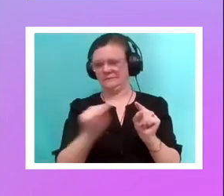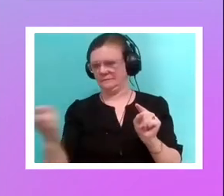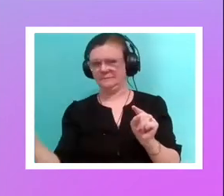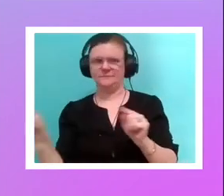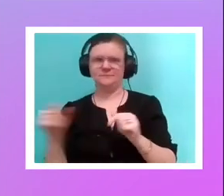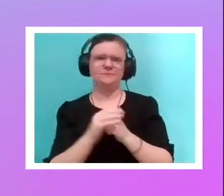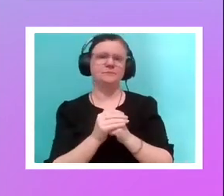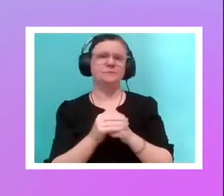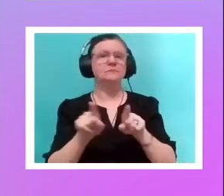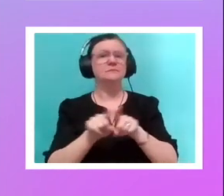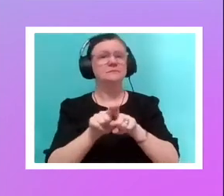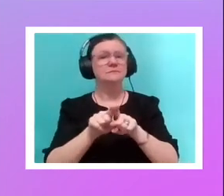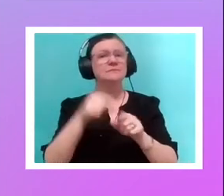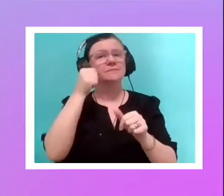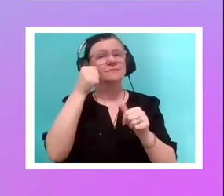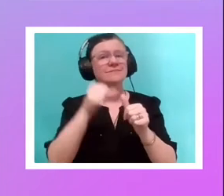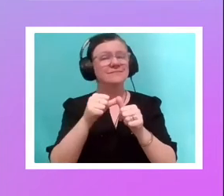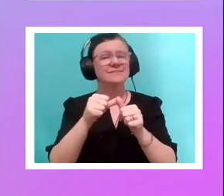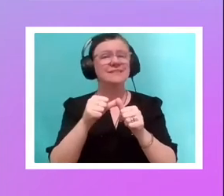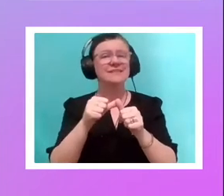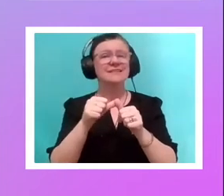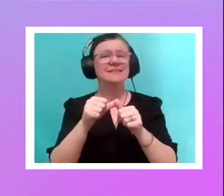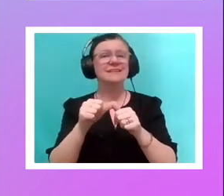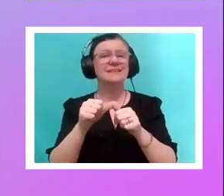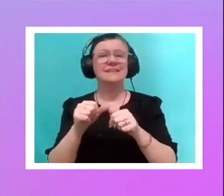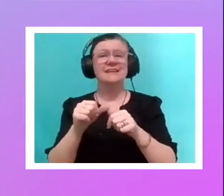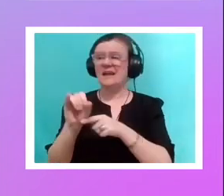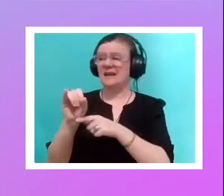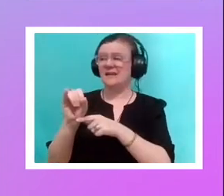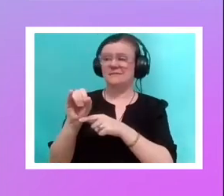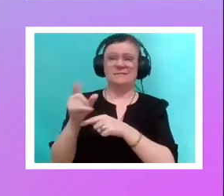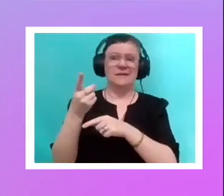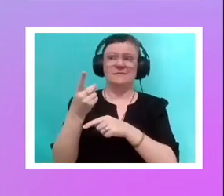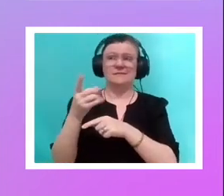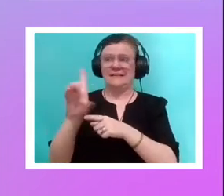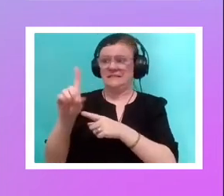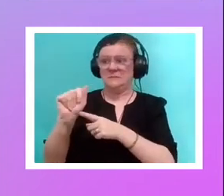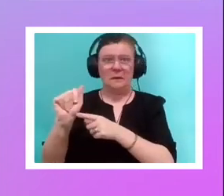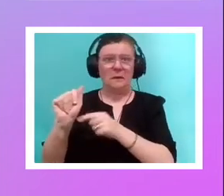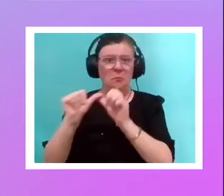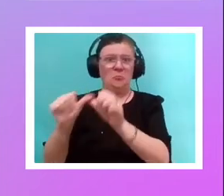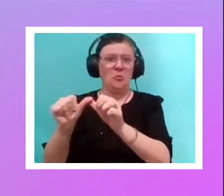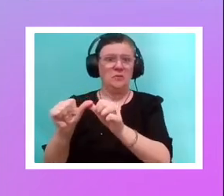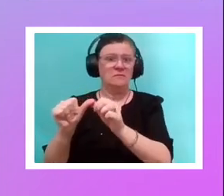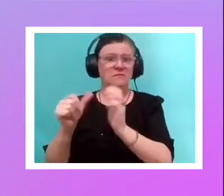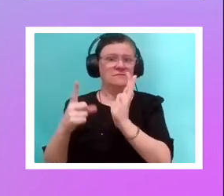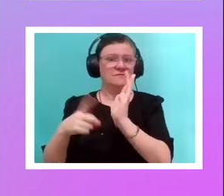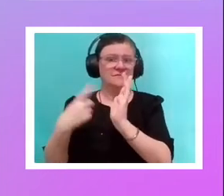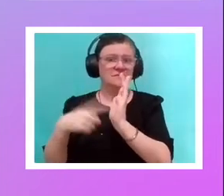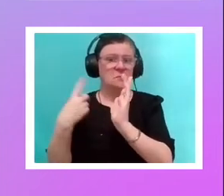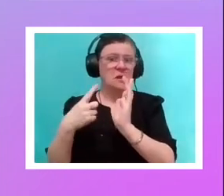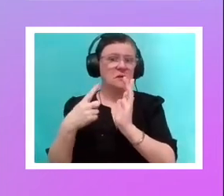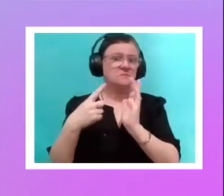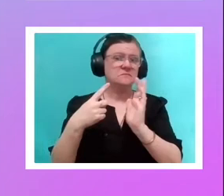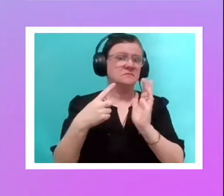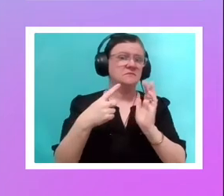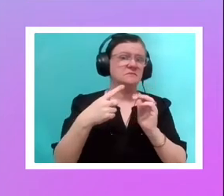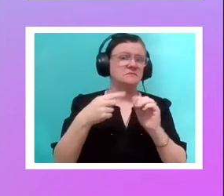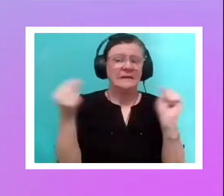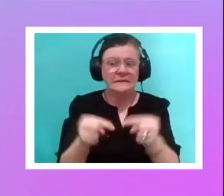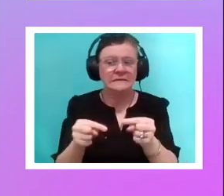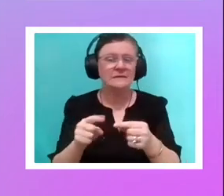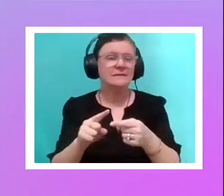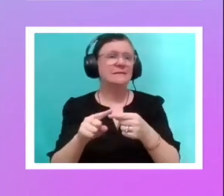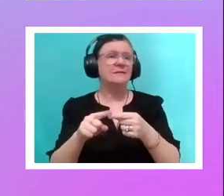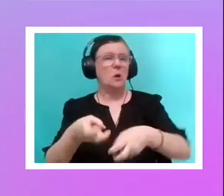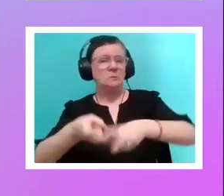It's also important to remember that impairments aren't always permanent. Sometimes people don't have use of one or more of their senses due to illness or injury,